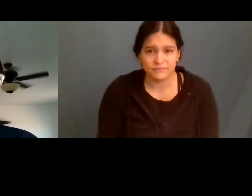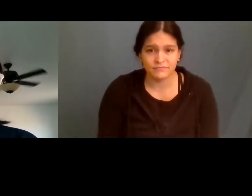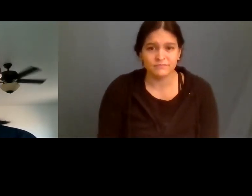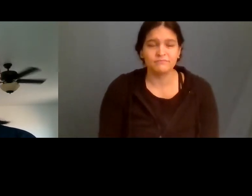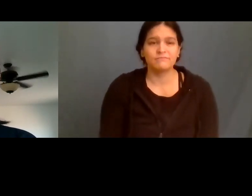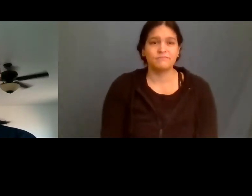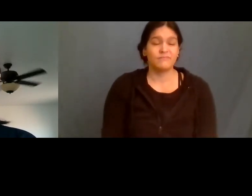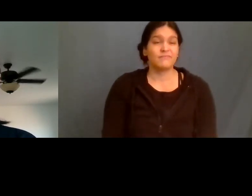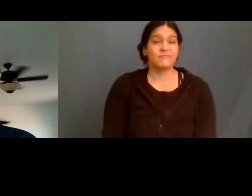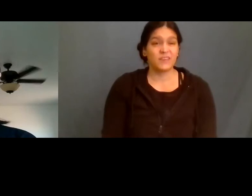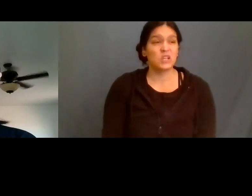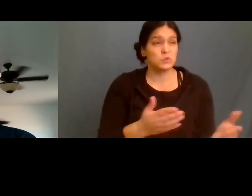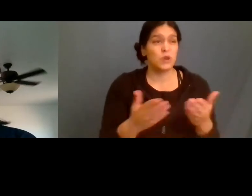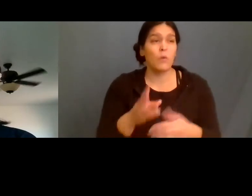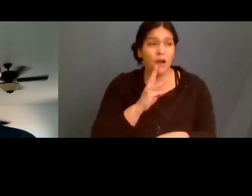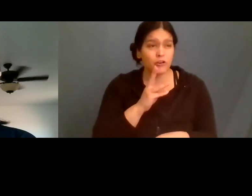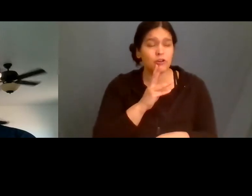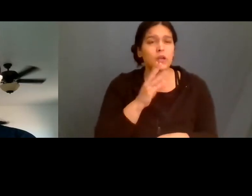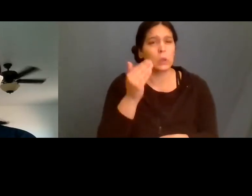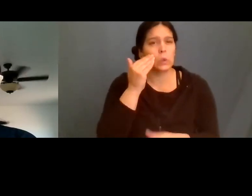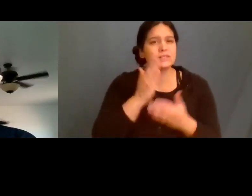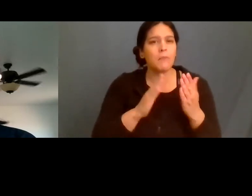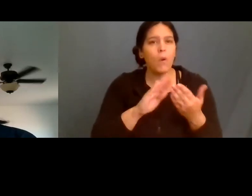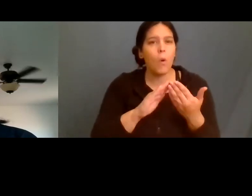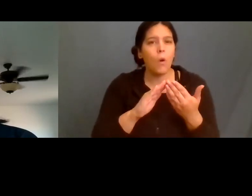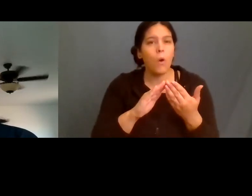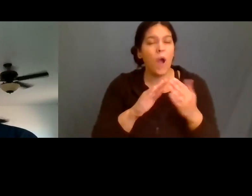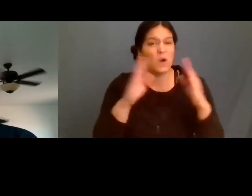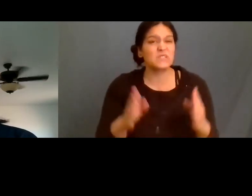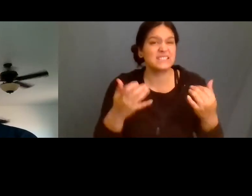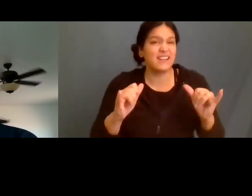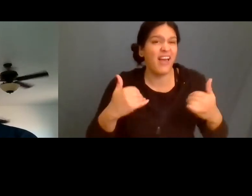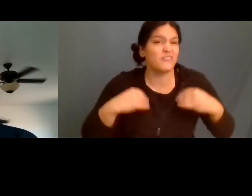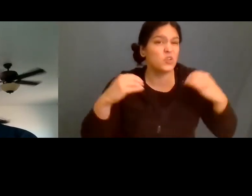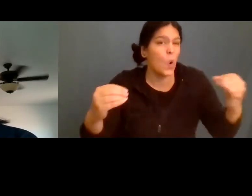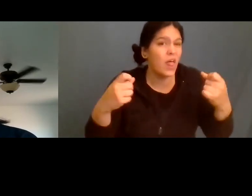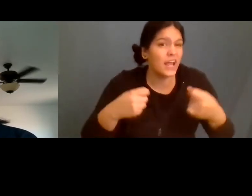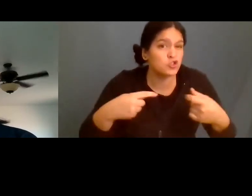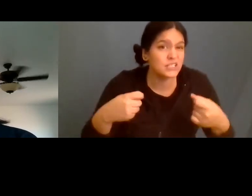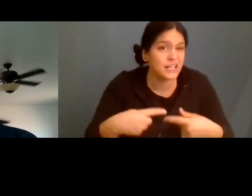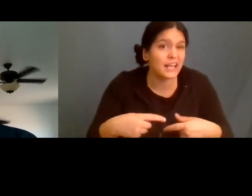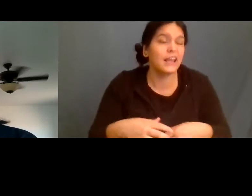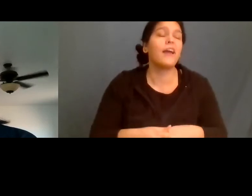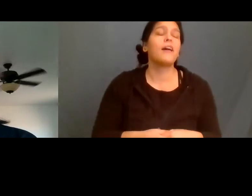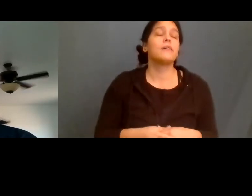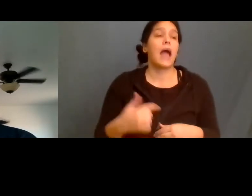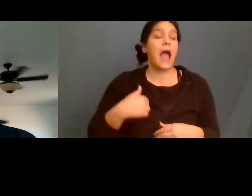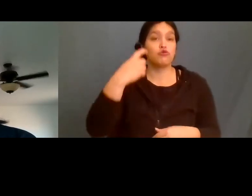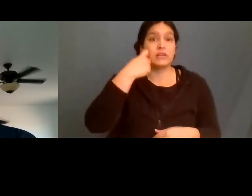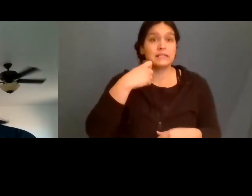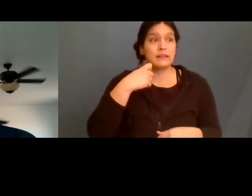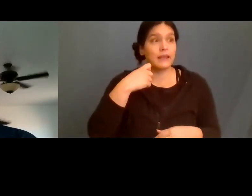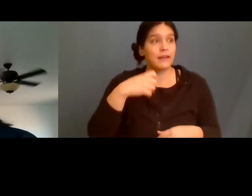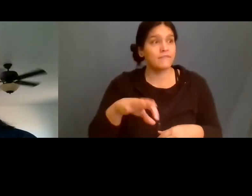know, some homes still don't have electricity. Now, I recently came upon a camp that